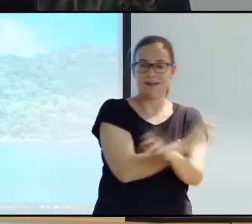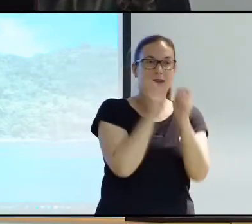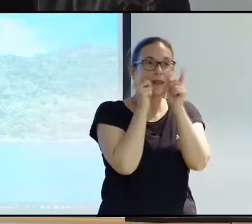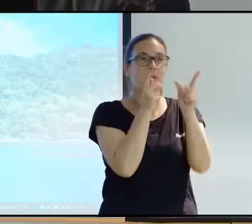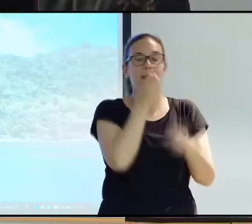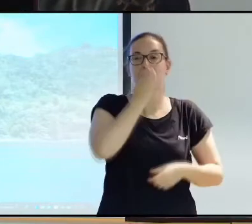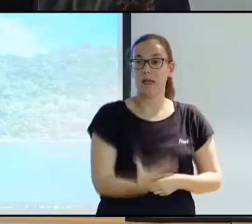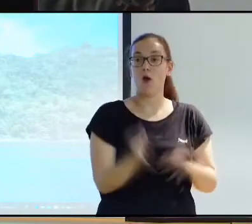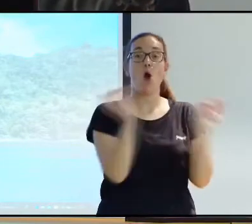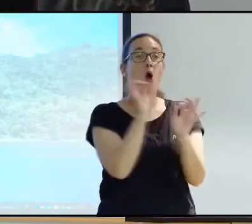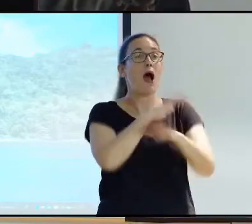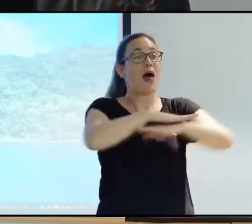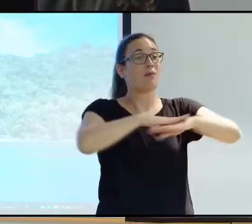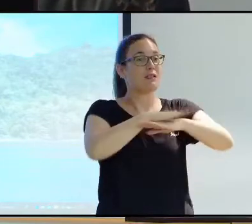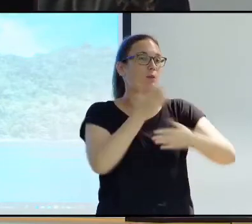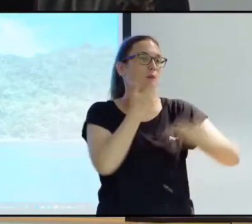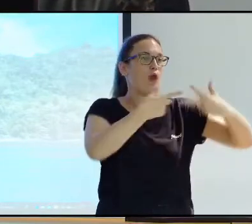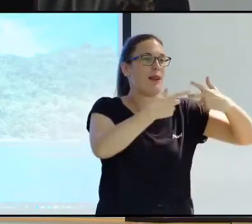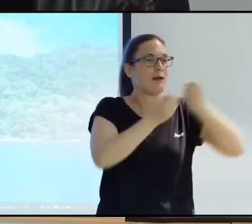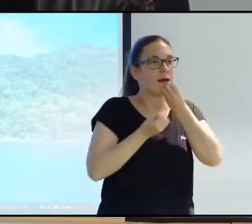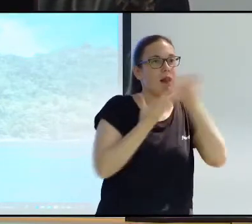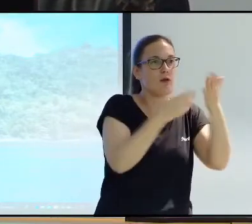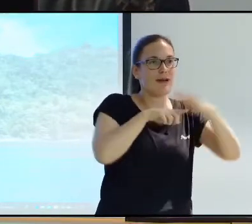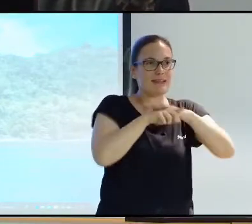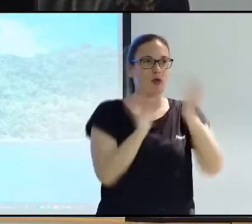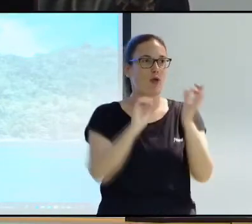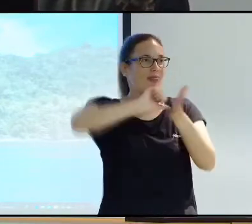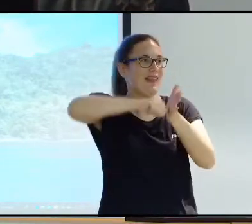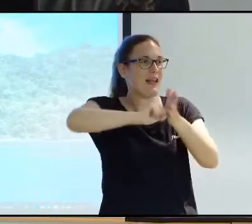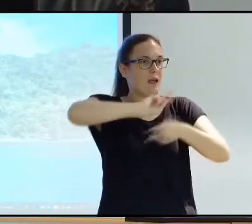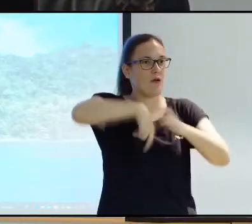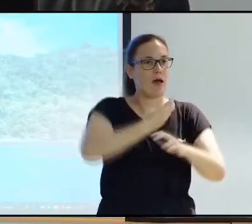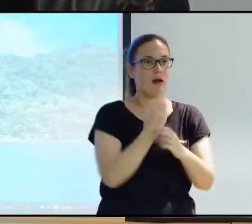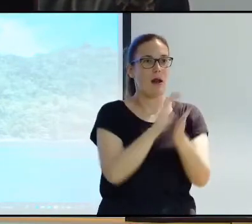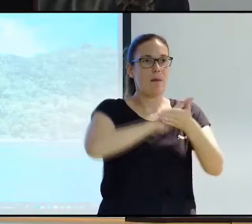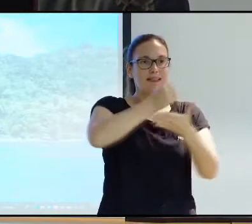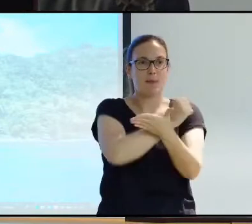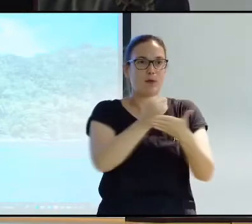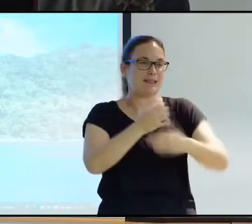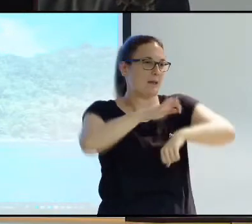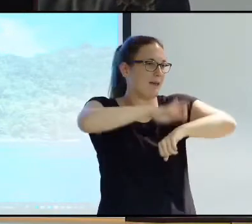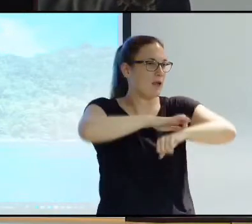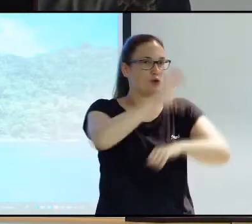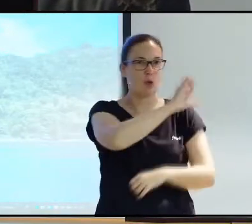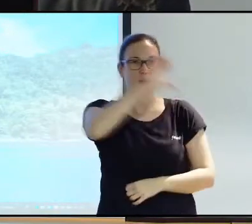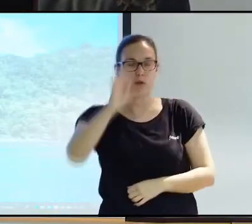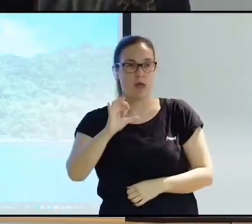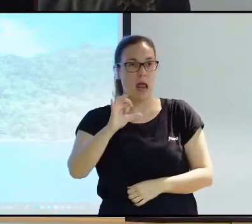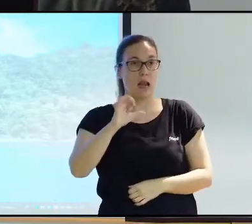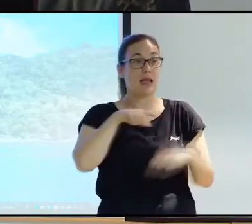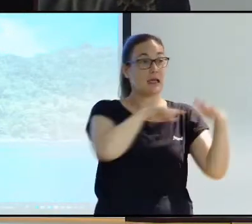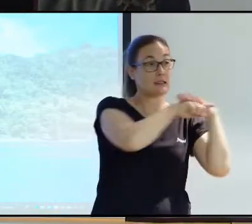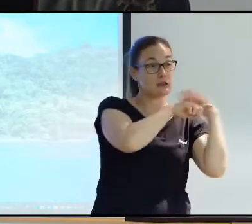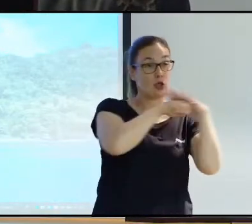or something. All the administrative proceedings or something that I don't know what to do, pay my tax, get a passport, social